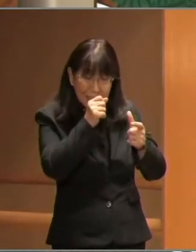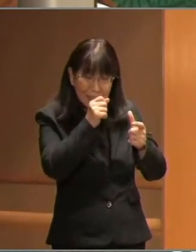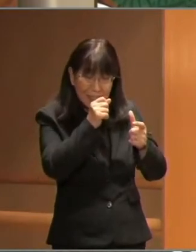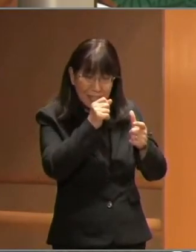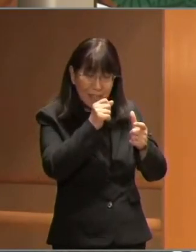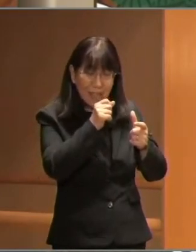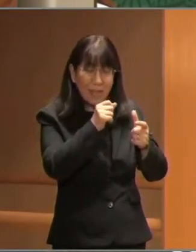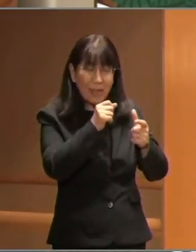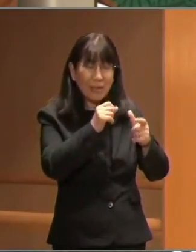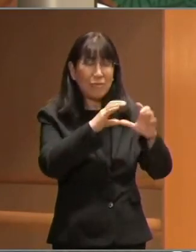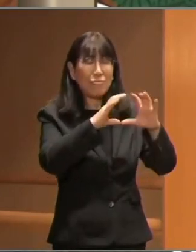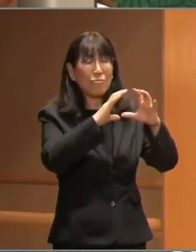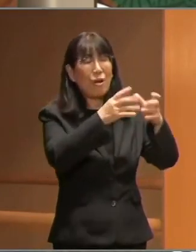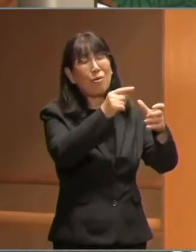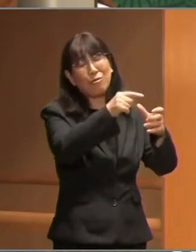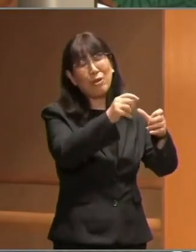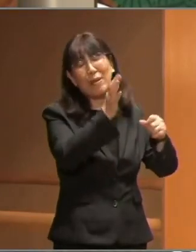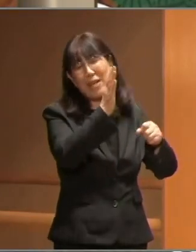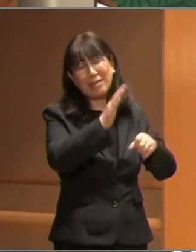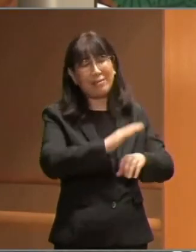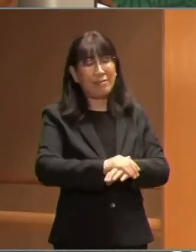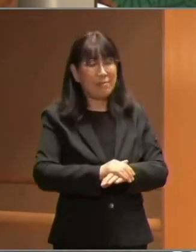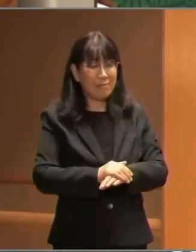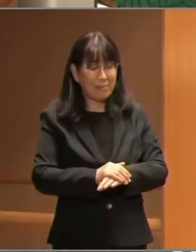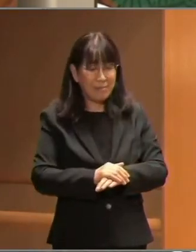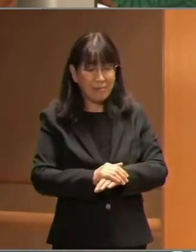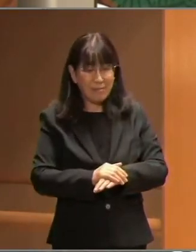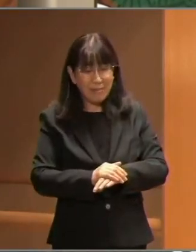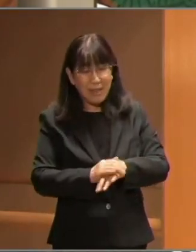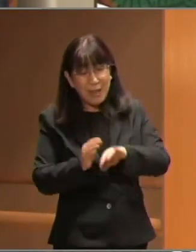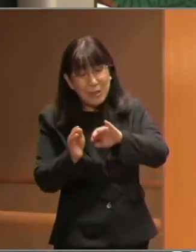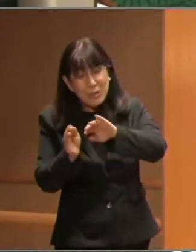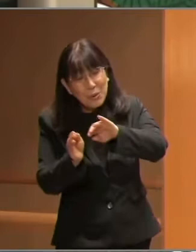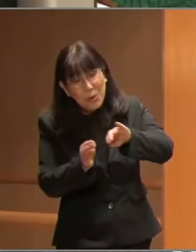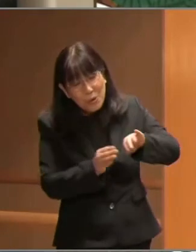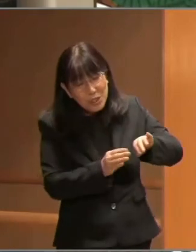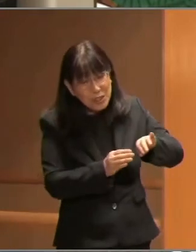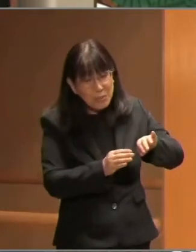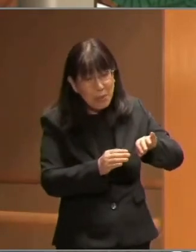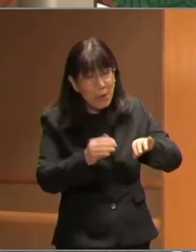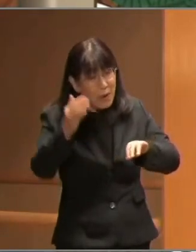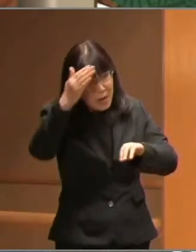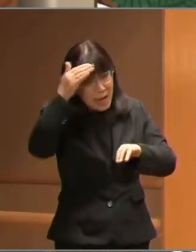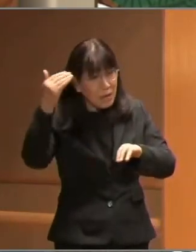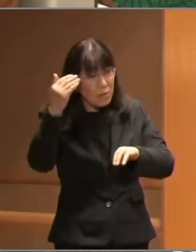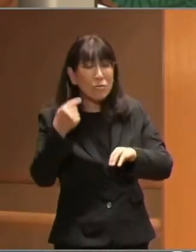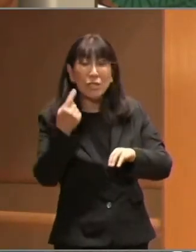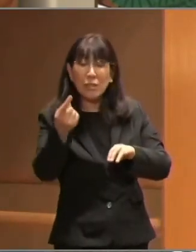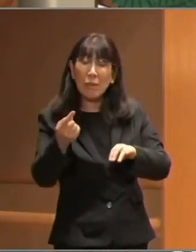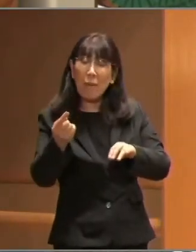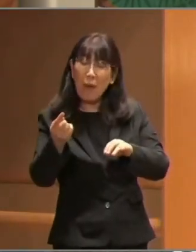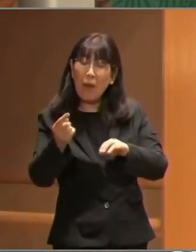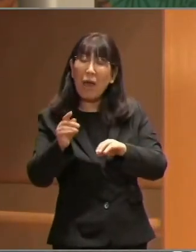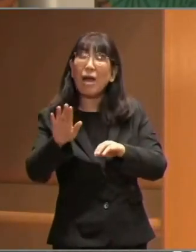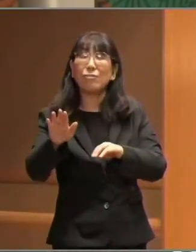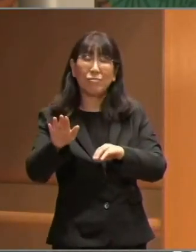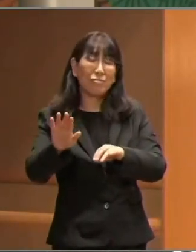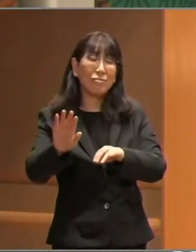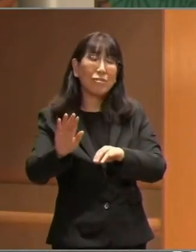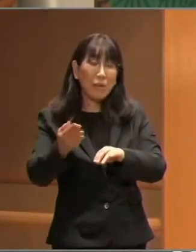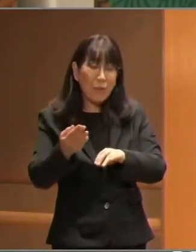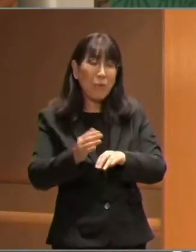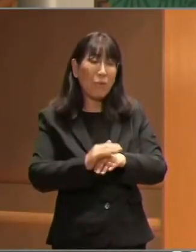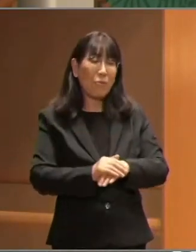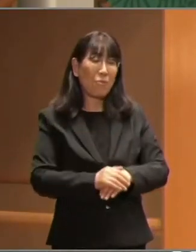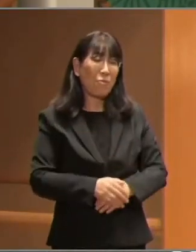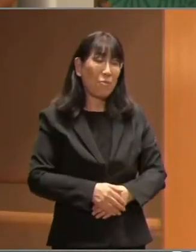wooden grains out because we appreciate the design. And even the paper doors, if you go to Korea, they also do have the